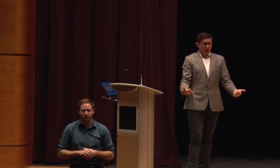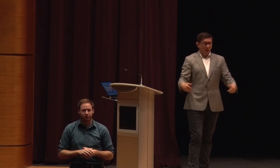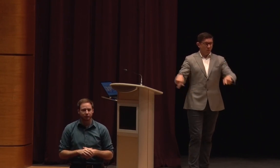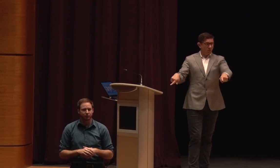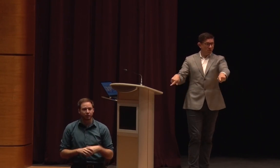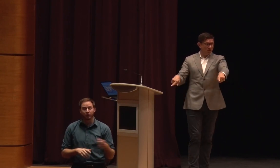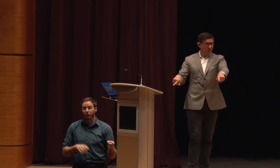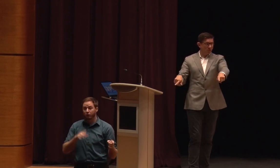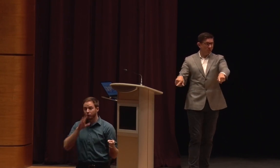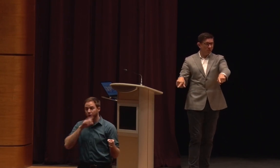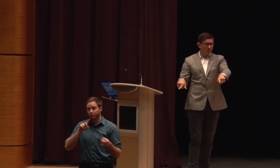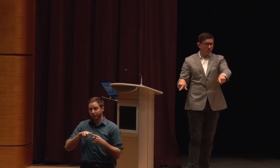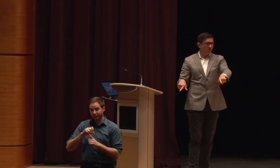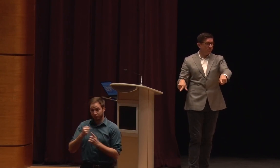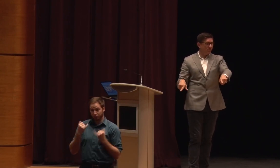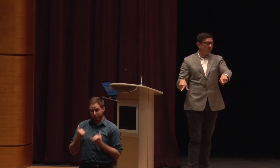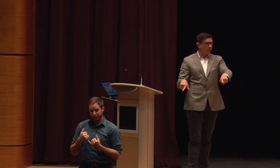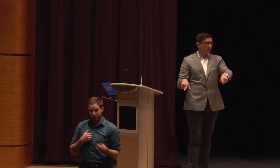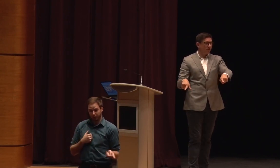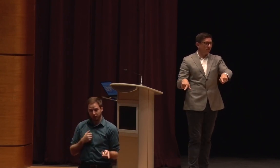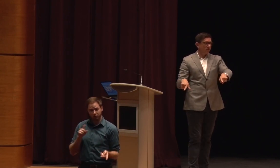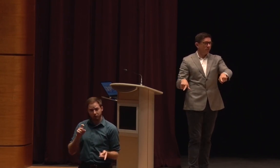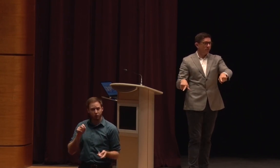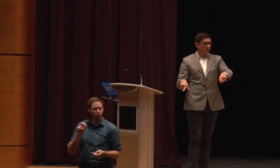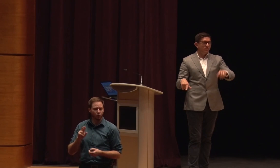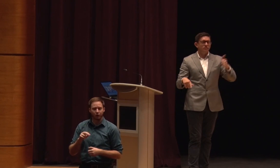Now you're speaking about the situation that's occurring now?